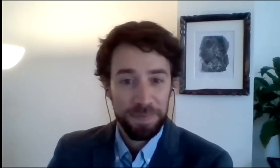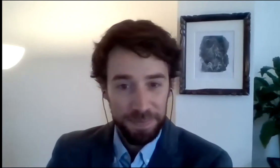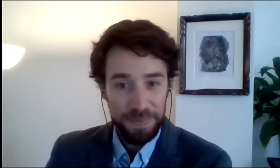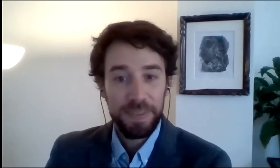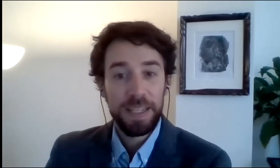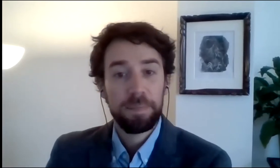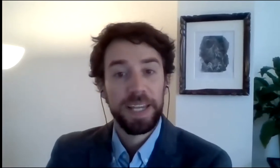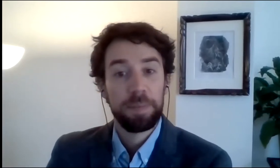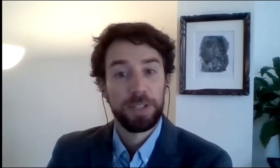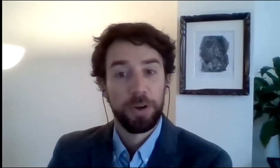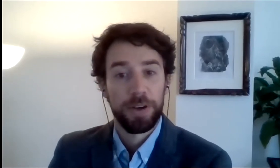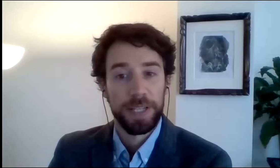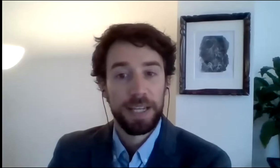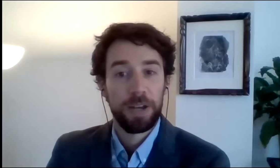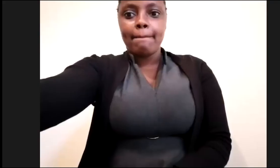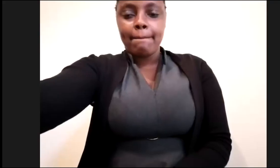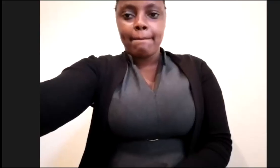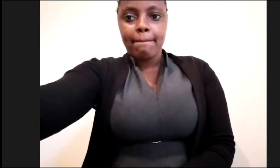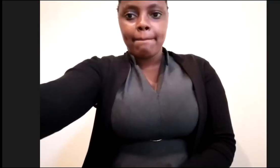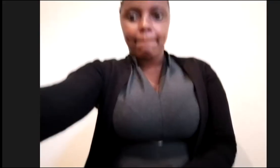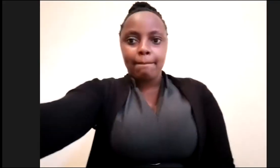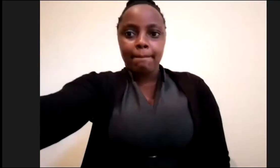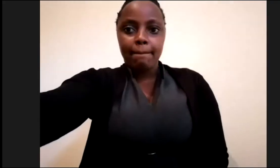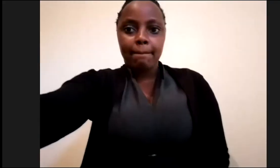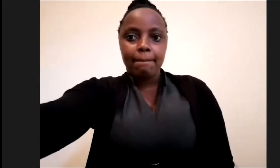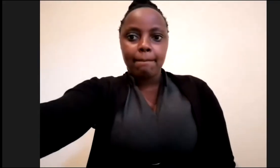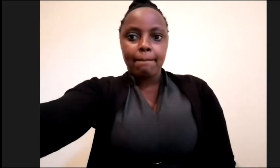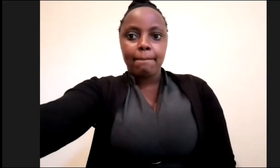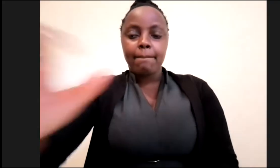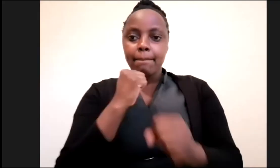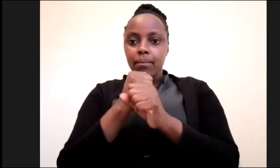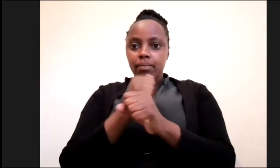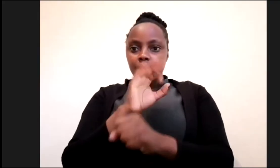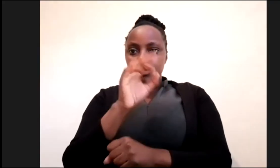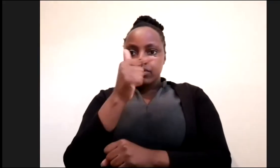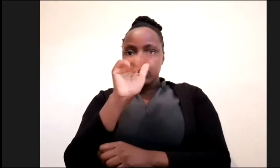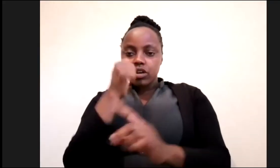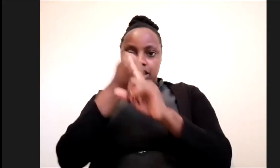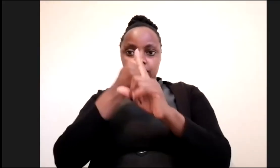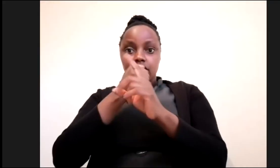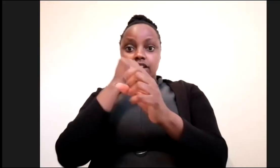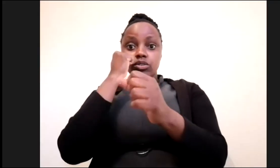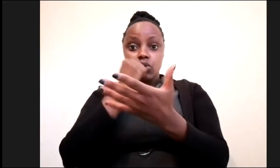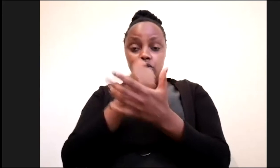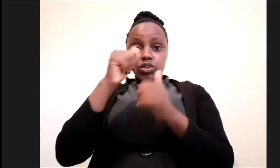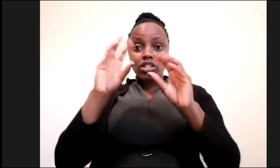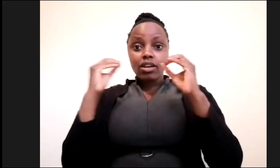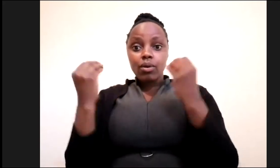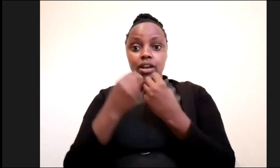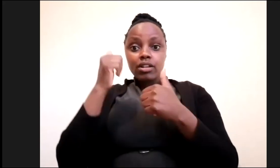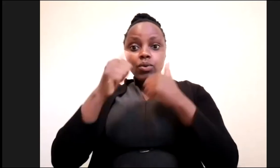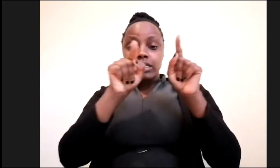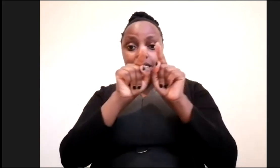possible. My name is Jorge Conesa. I work at the FTAO, the Fair Trade Advocacy Office, which is an organization that